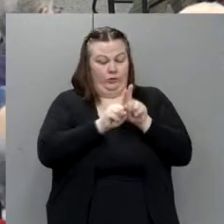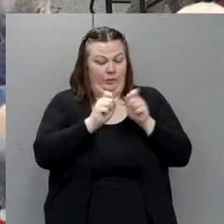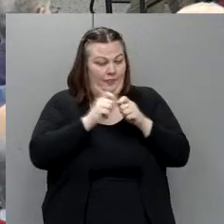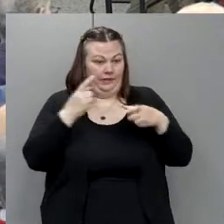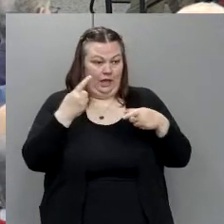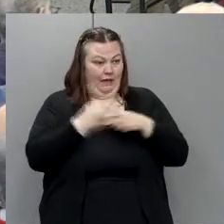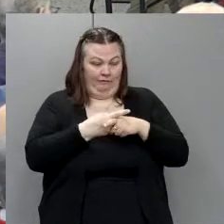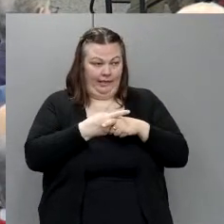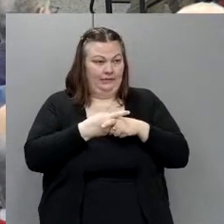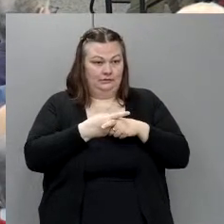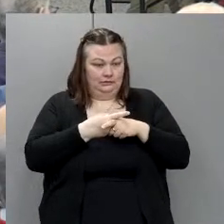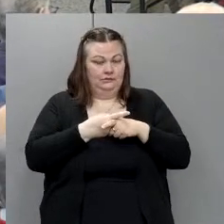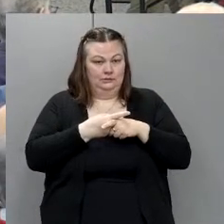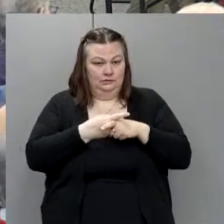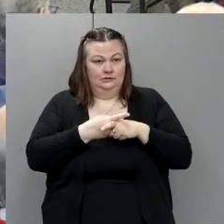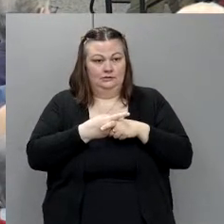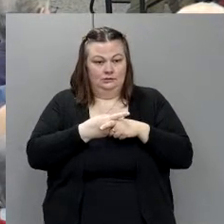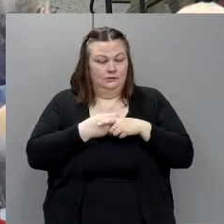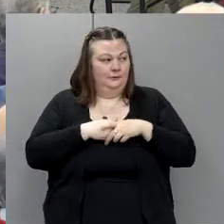conflict.